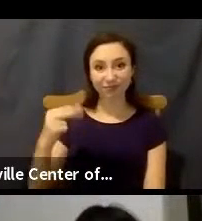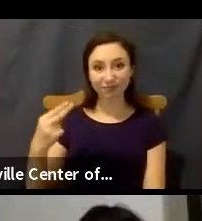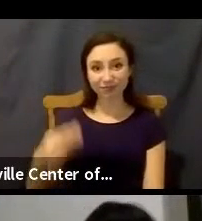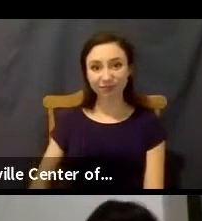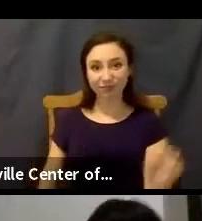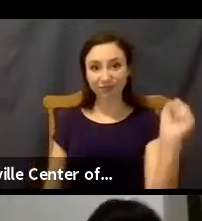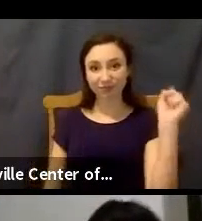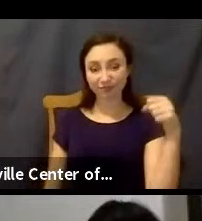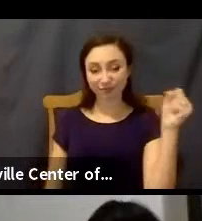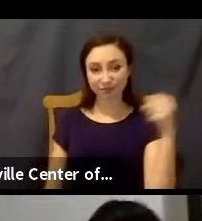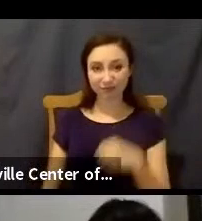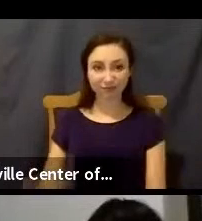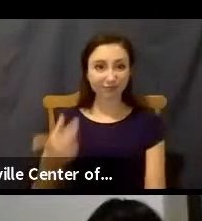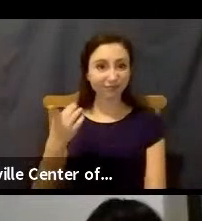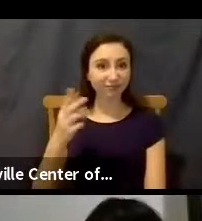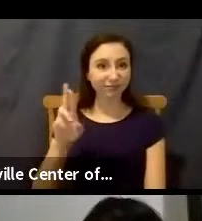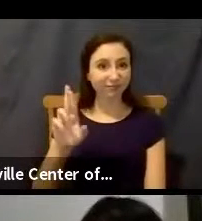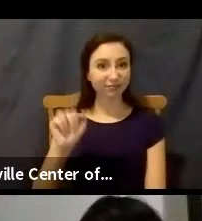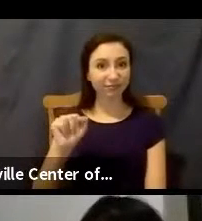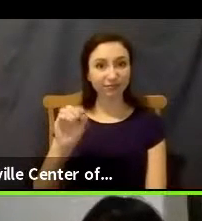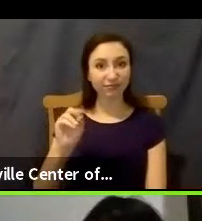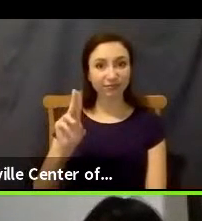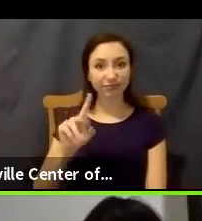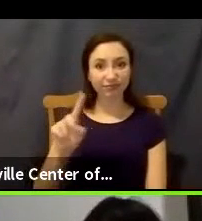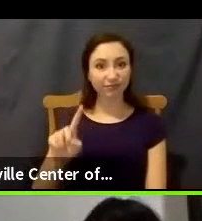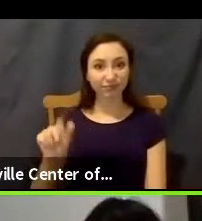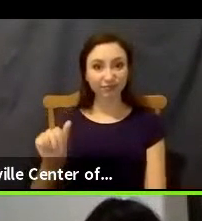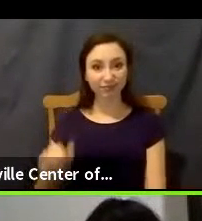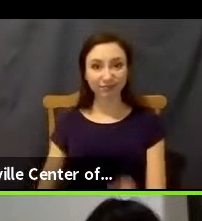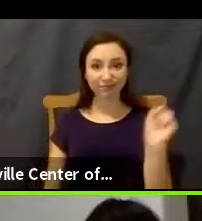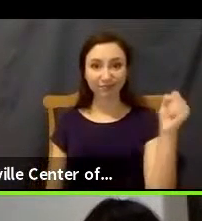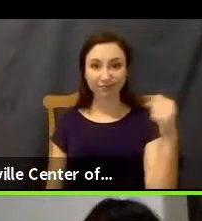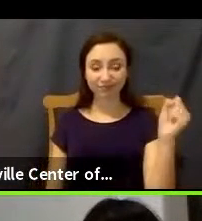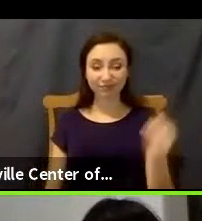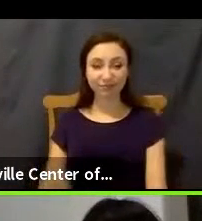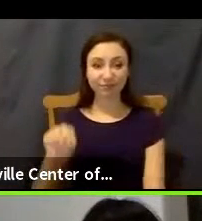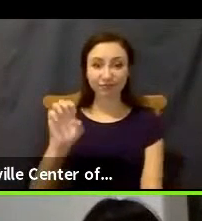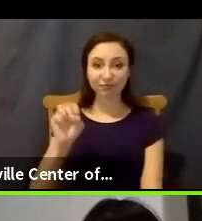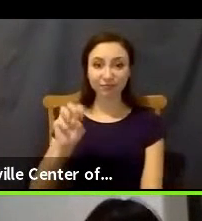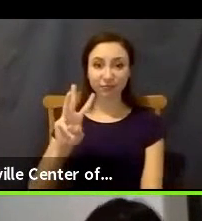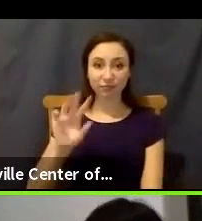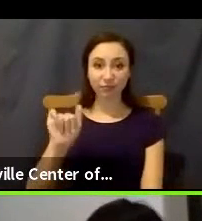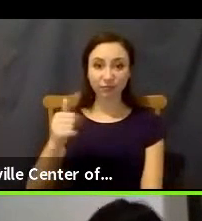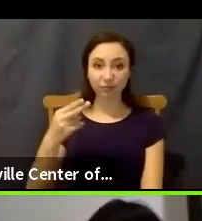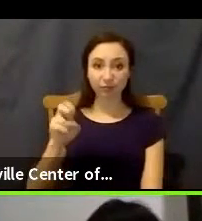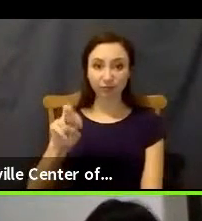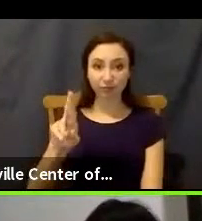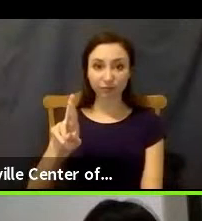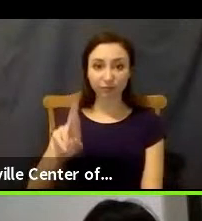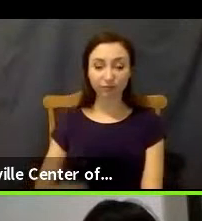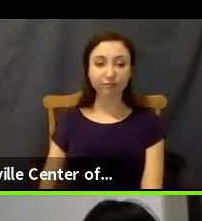Yes. Dr. Sousa? Yes. Ms. Wagner?